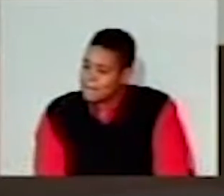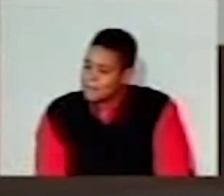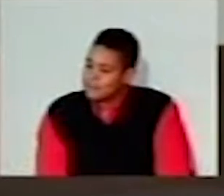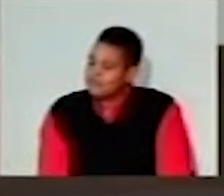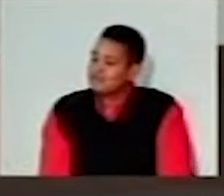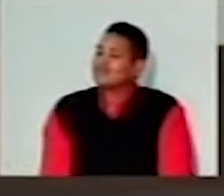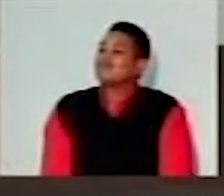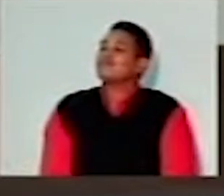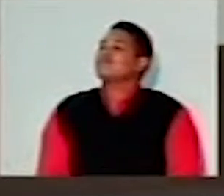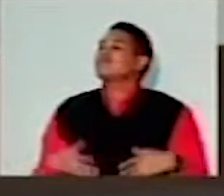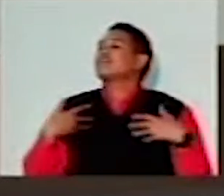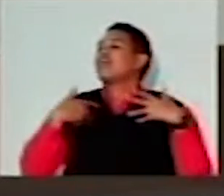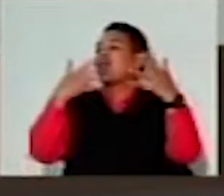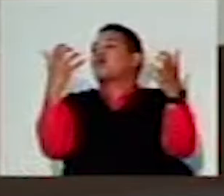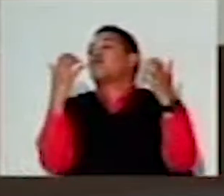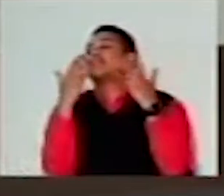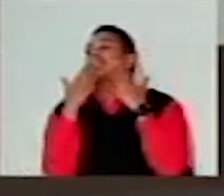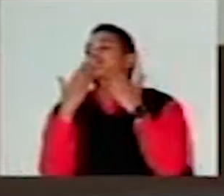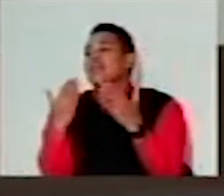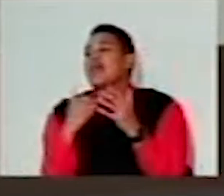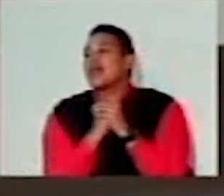I certainly want to thank the